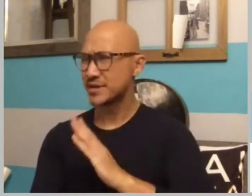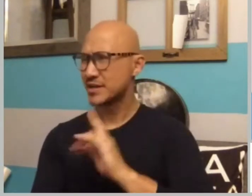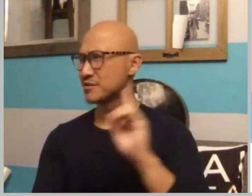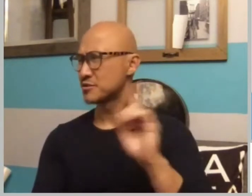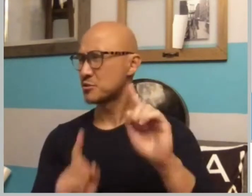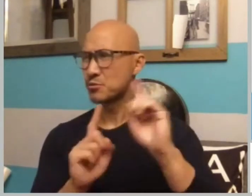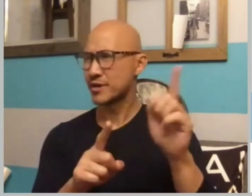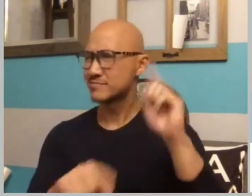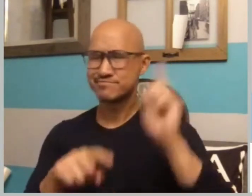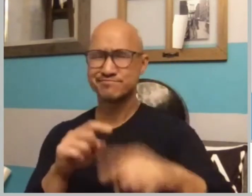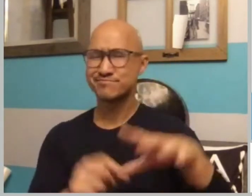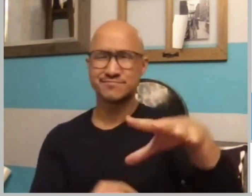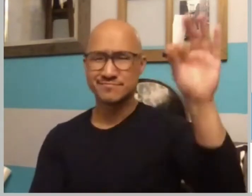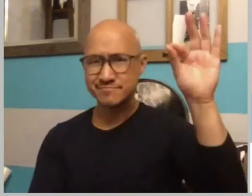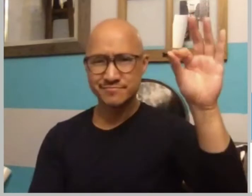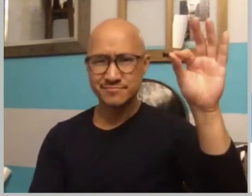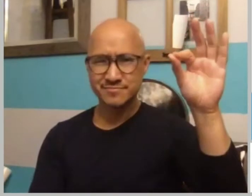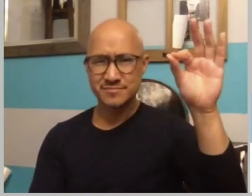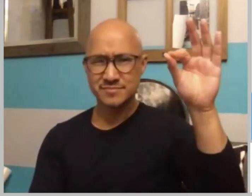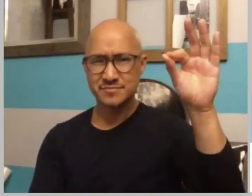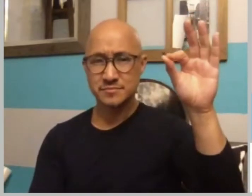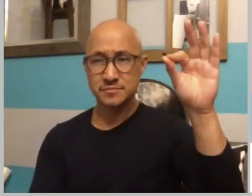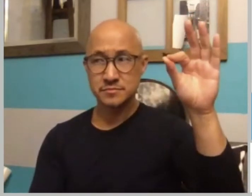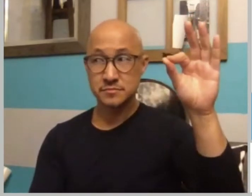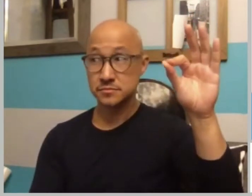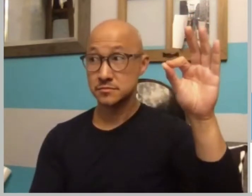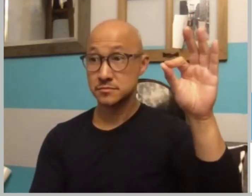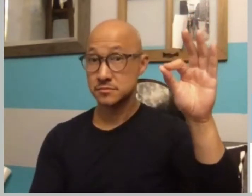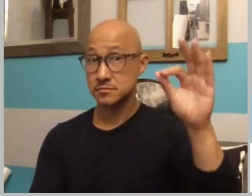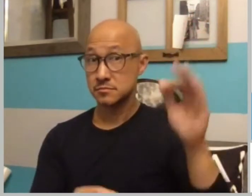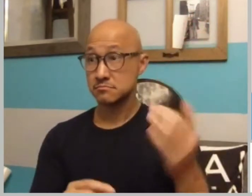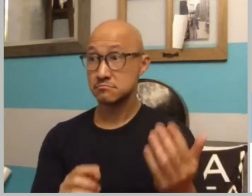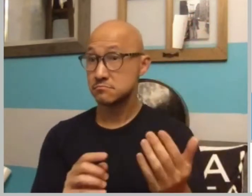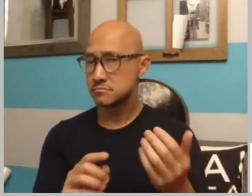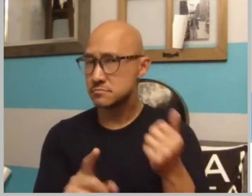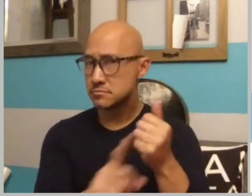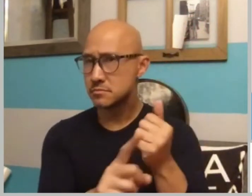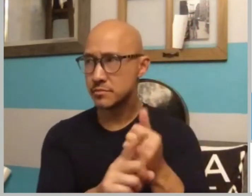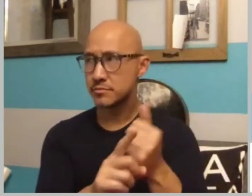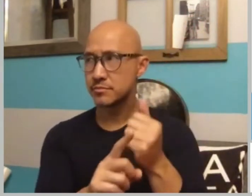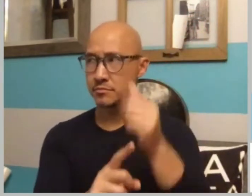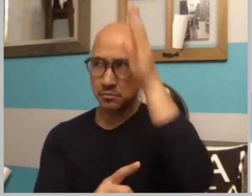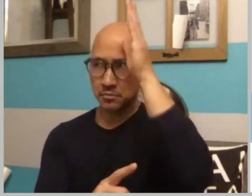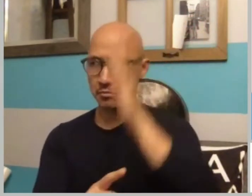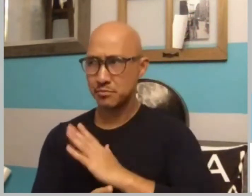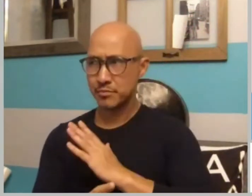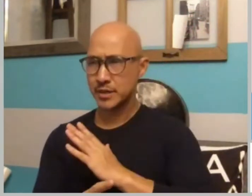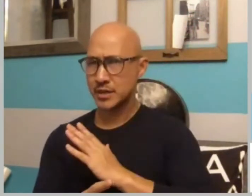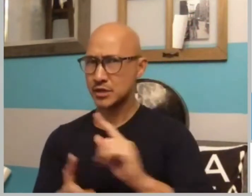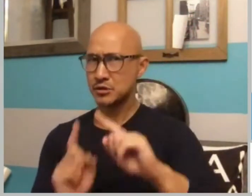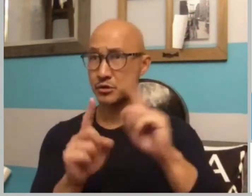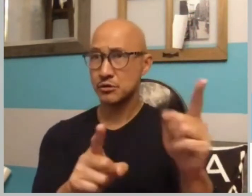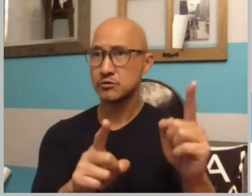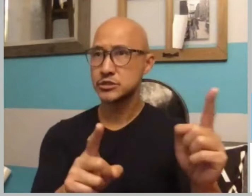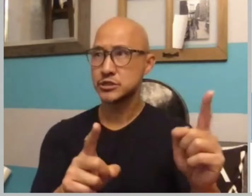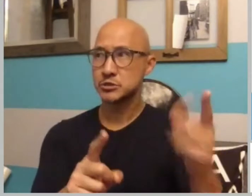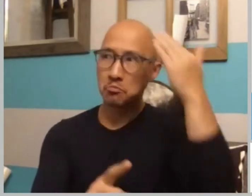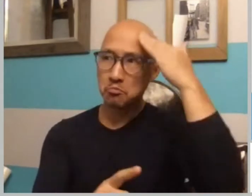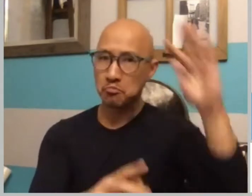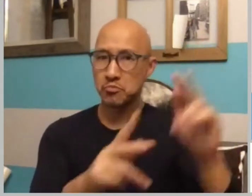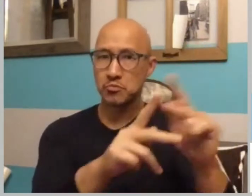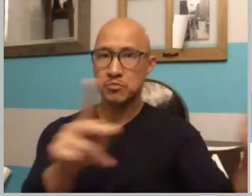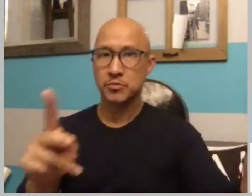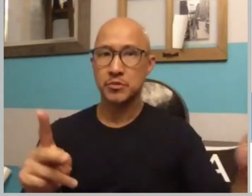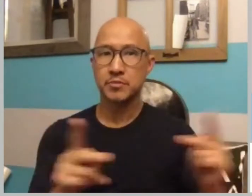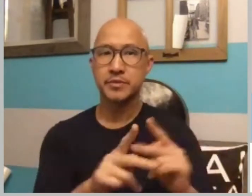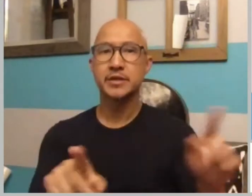not find him. Does he intend to go to the dispersion, right, among the Greeks, the Greeks, and